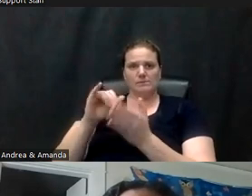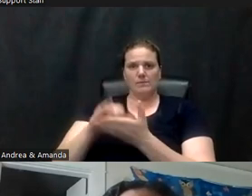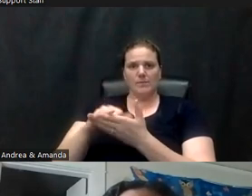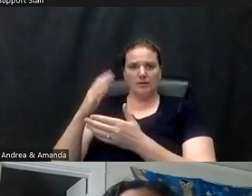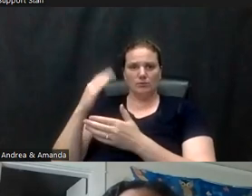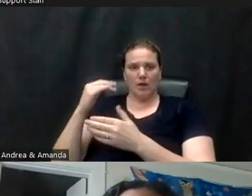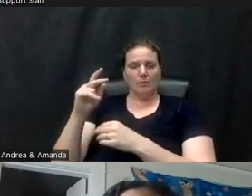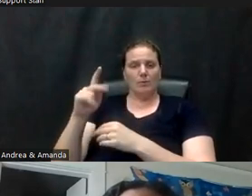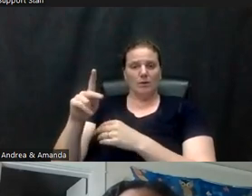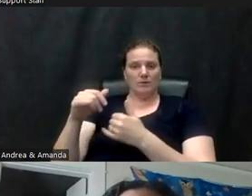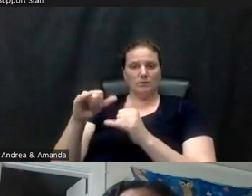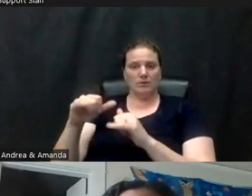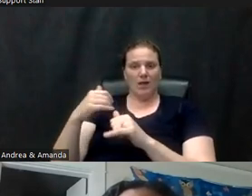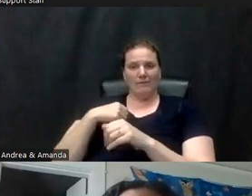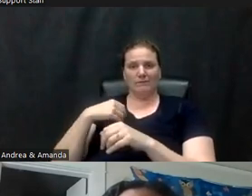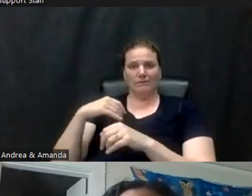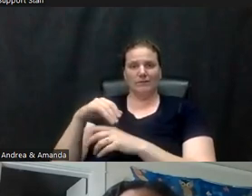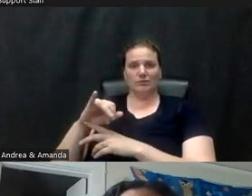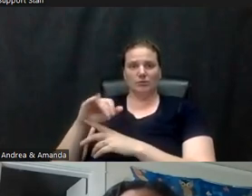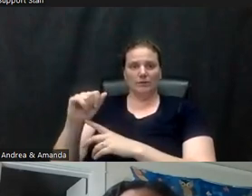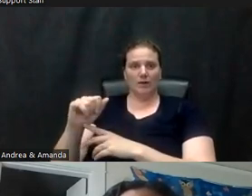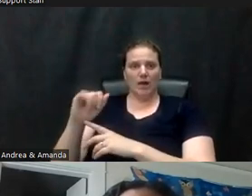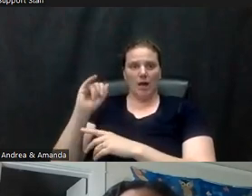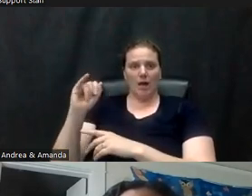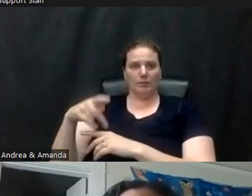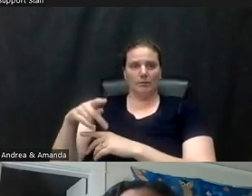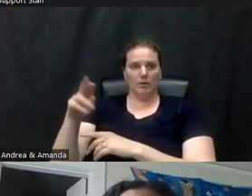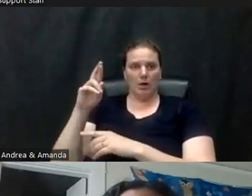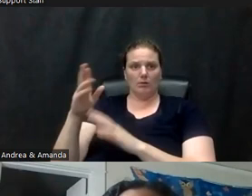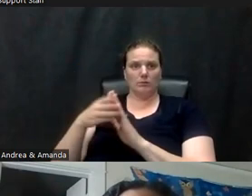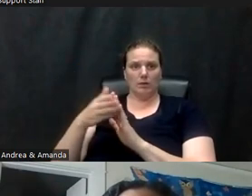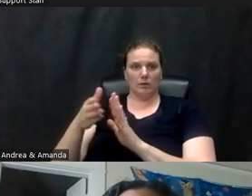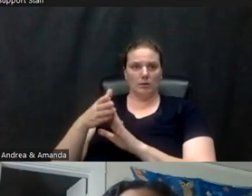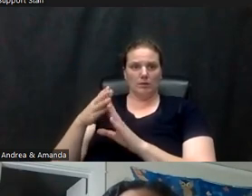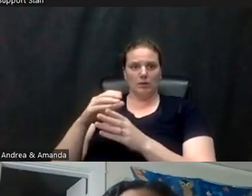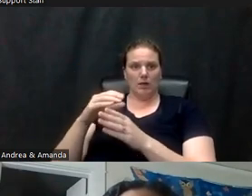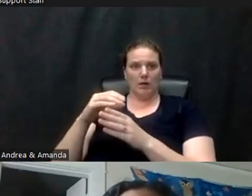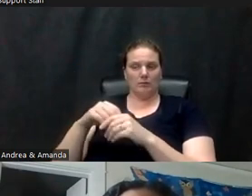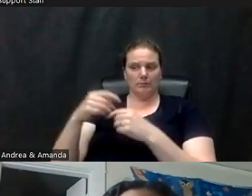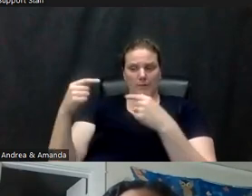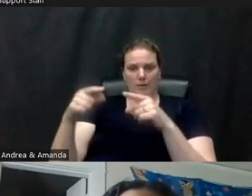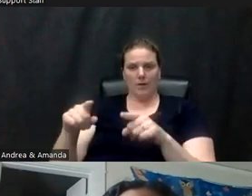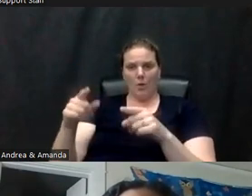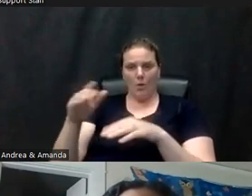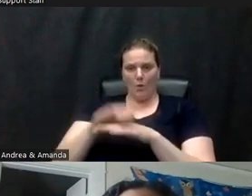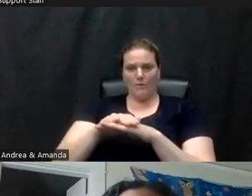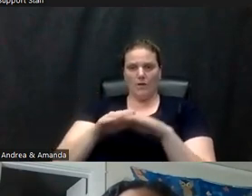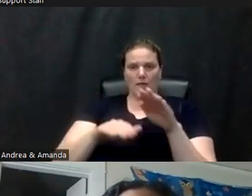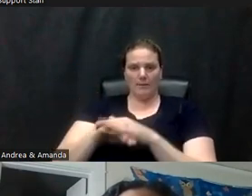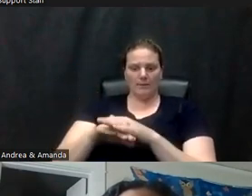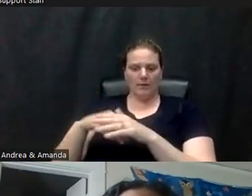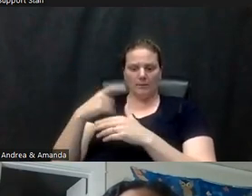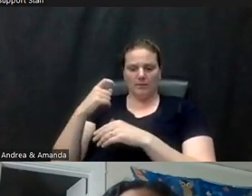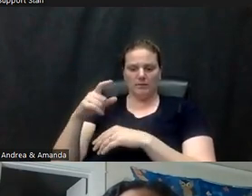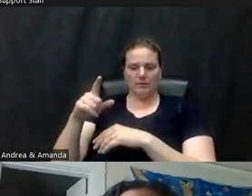Portland still has internal affairs and IPR running in a parallel and somewhat overlapping way, because IA has